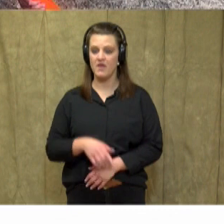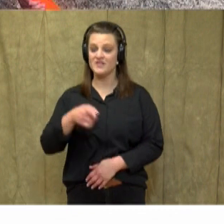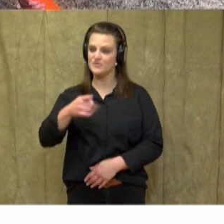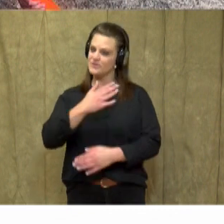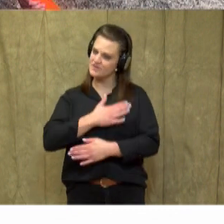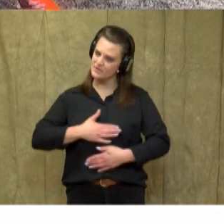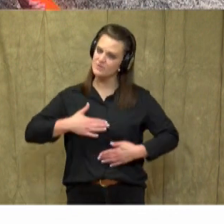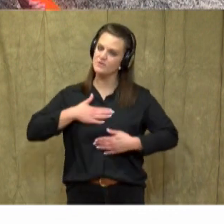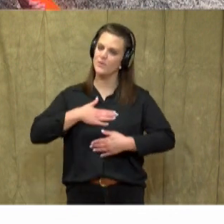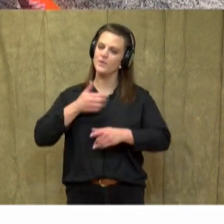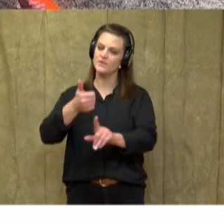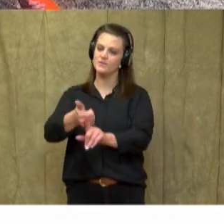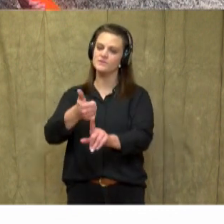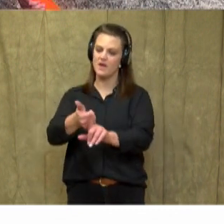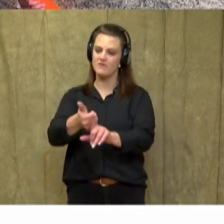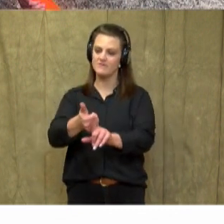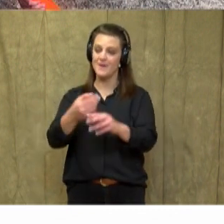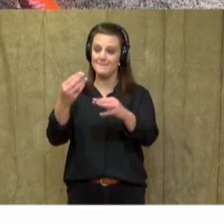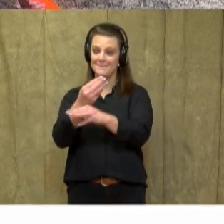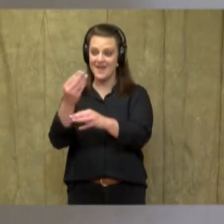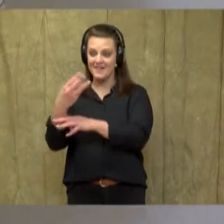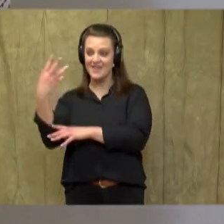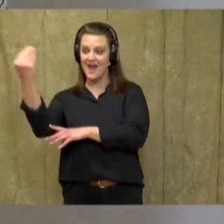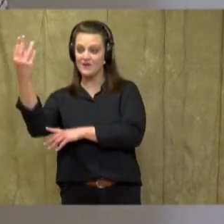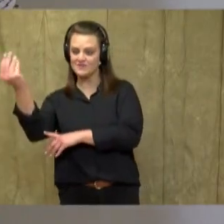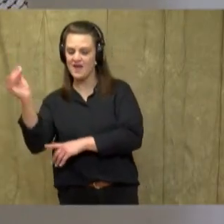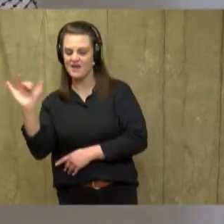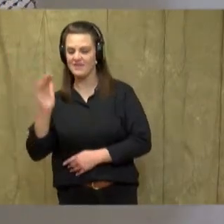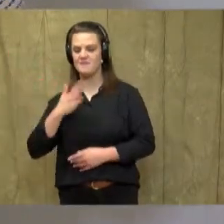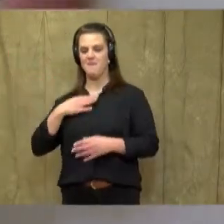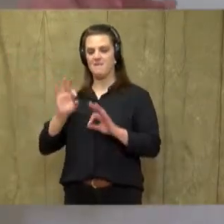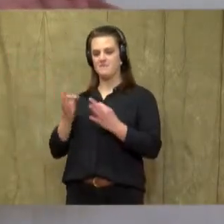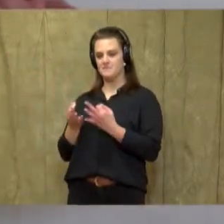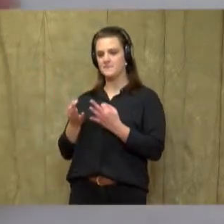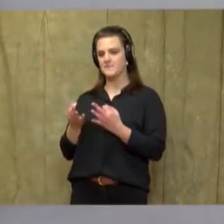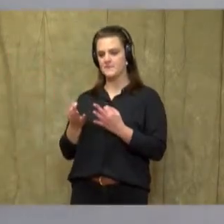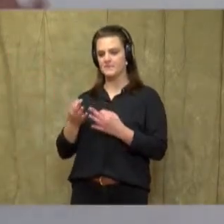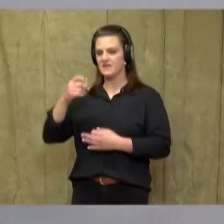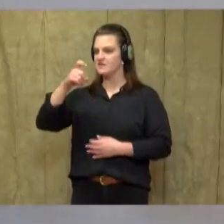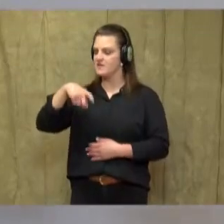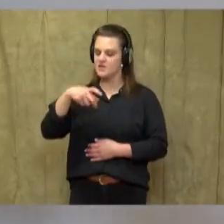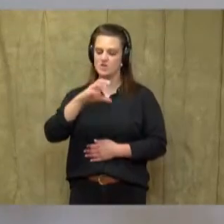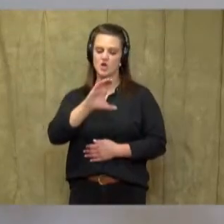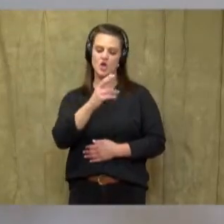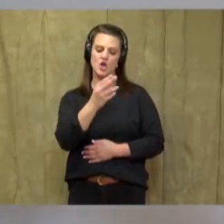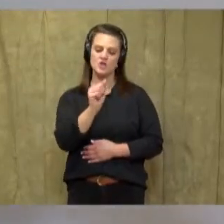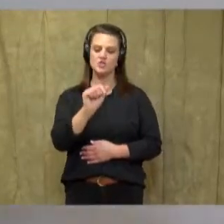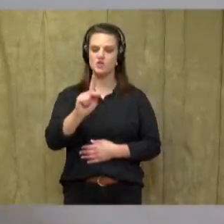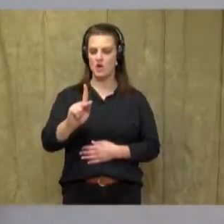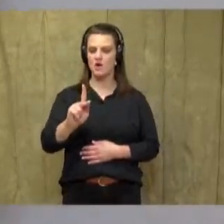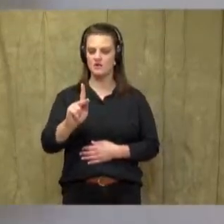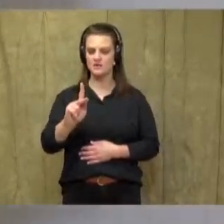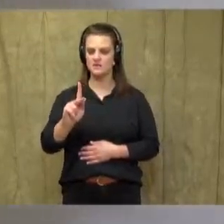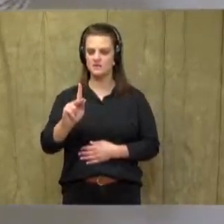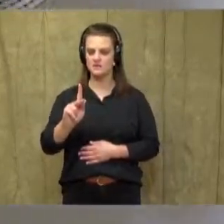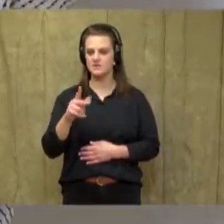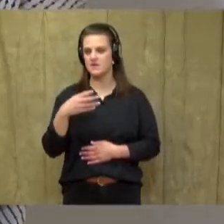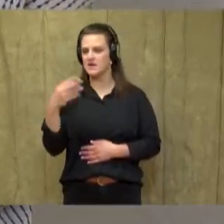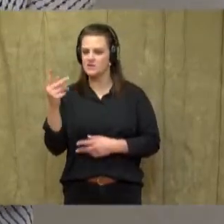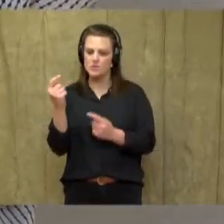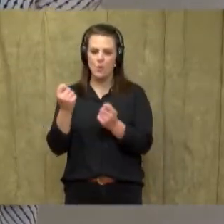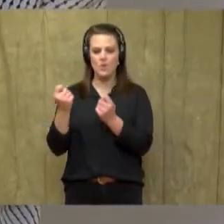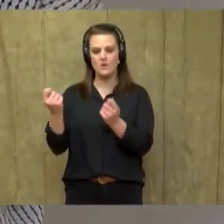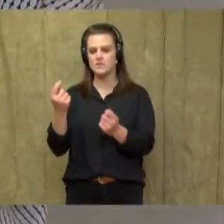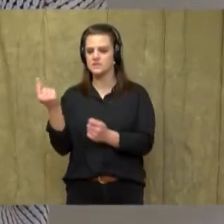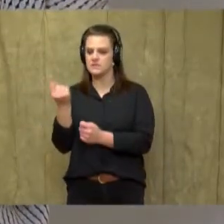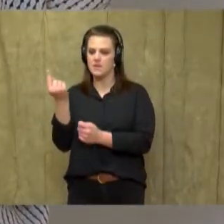enjoy yourself with math outside, like we did. And all it takes is some sidewalk chalk and some